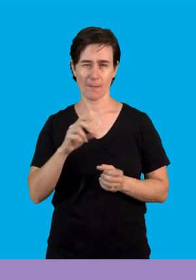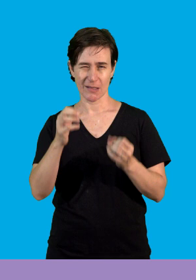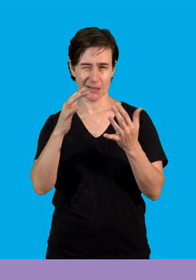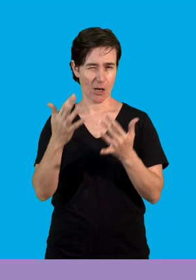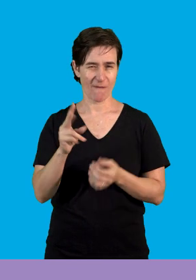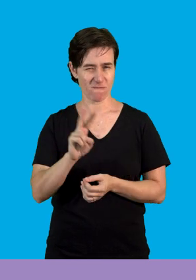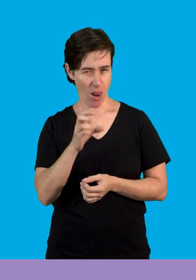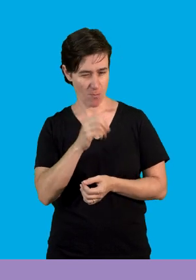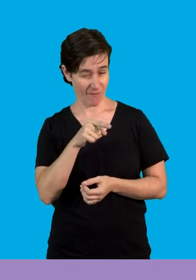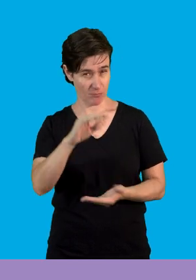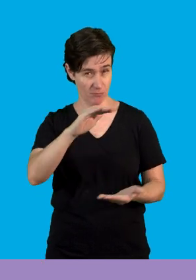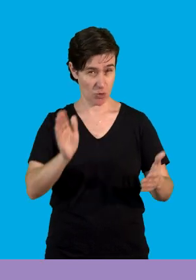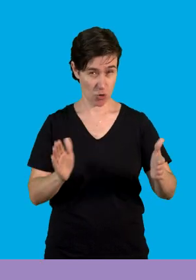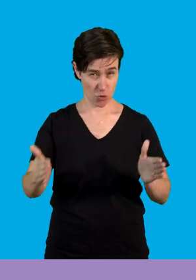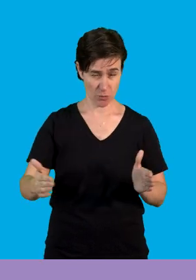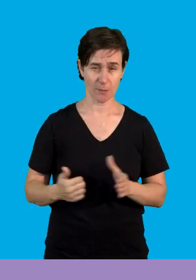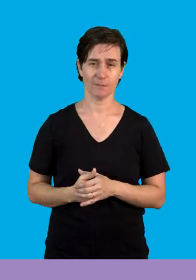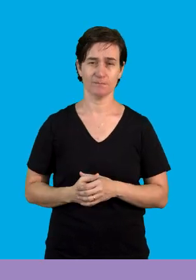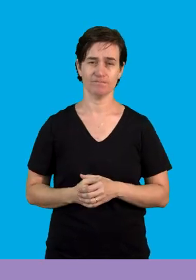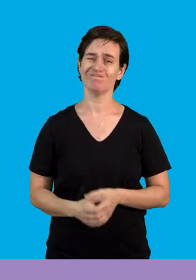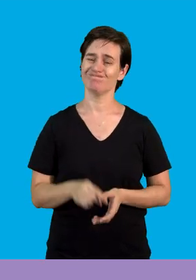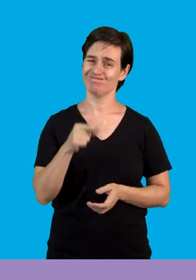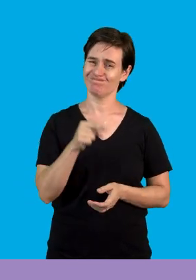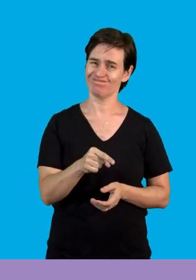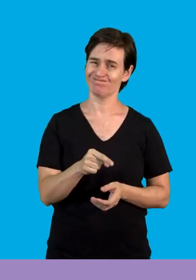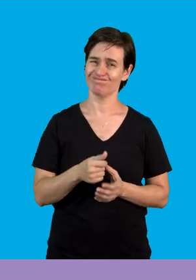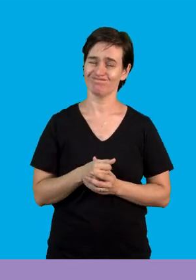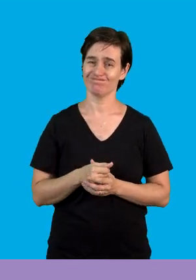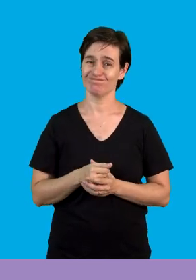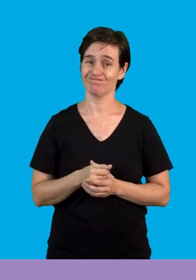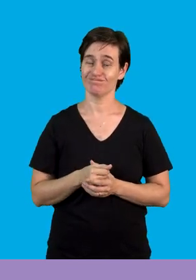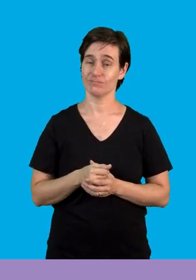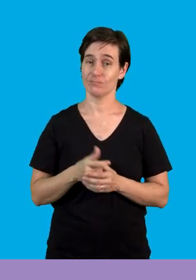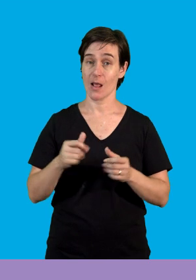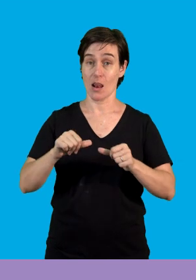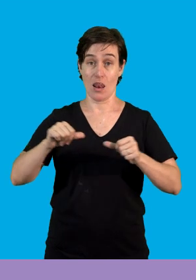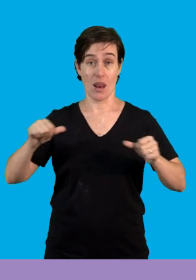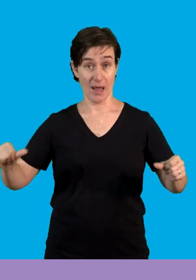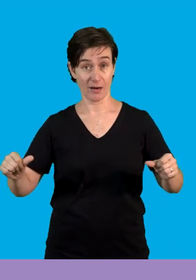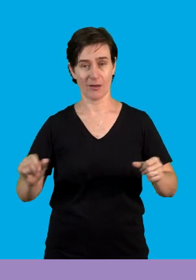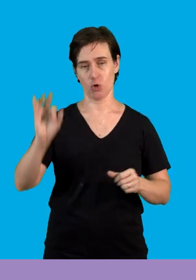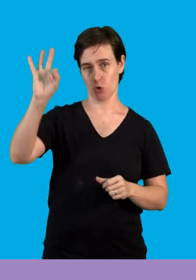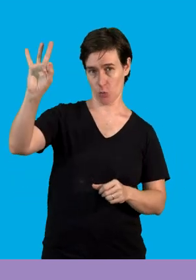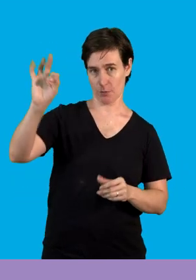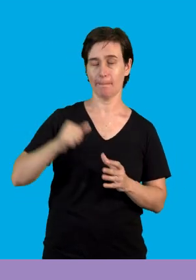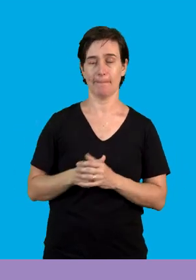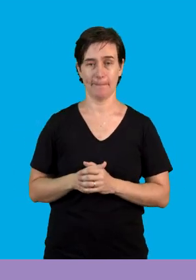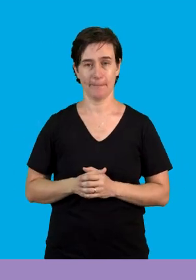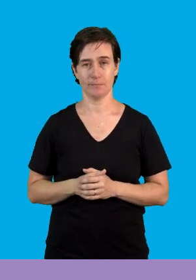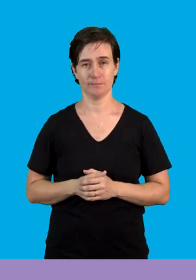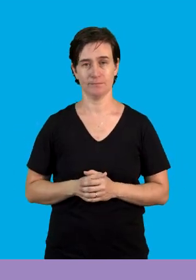the volume of this cube. So again, the volume of the cube is going to be the length